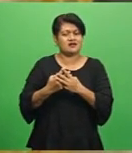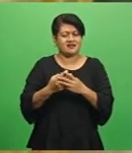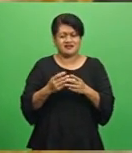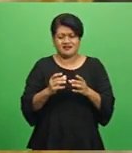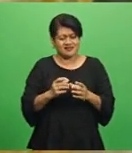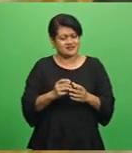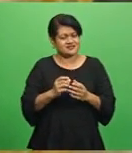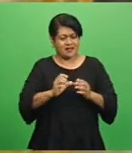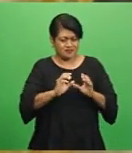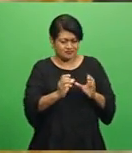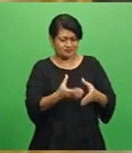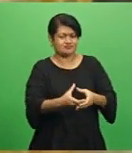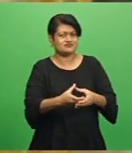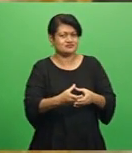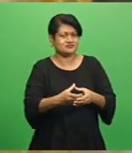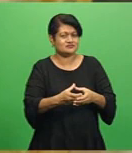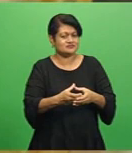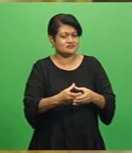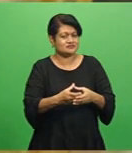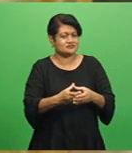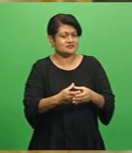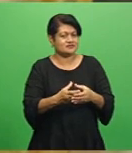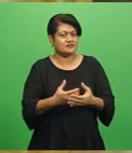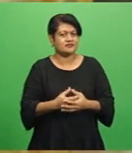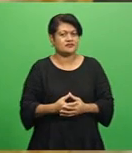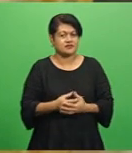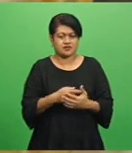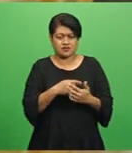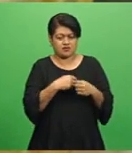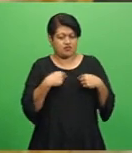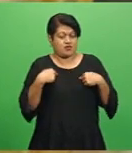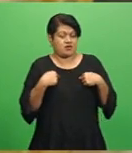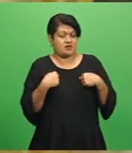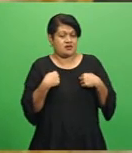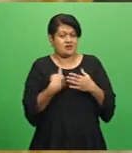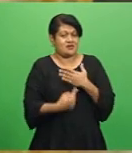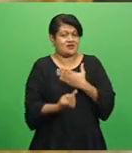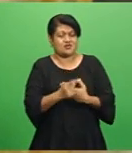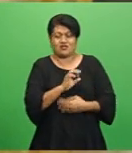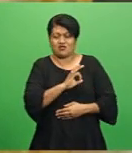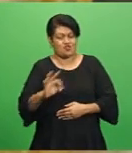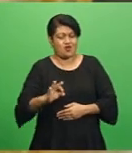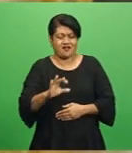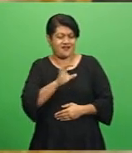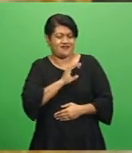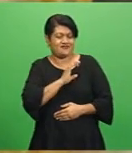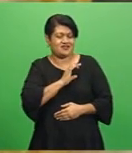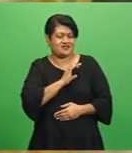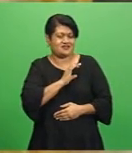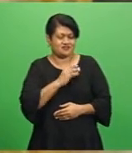party. We are not afraid to engage in any kind of dialogue.